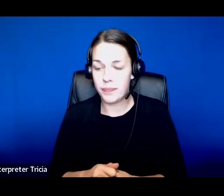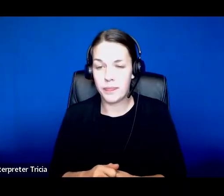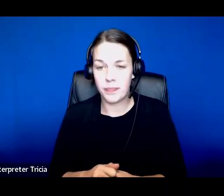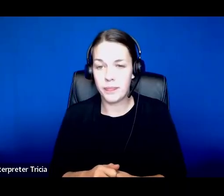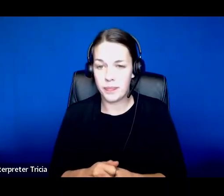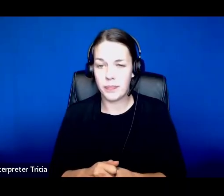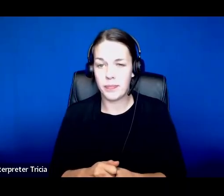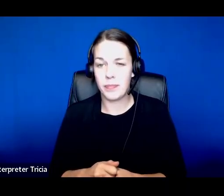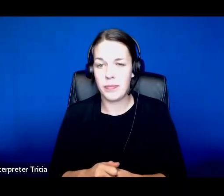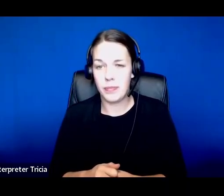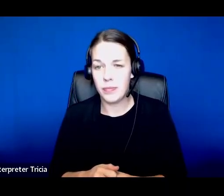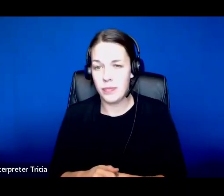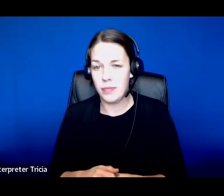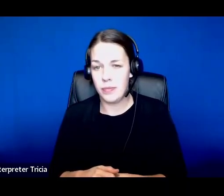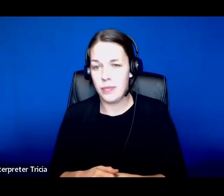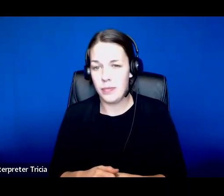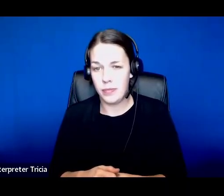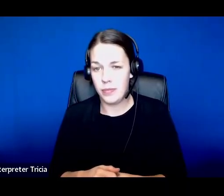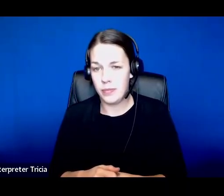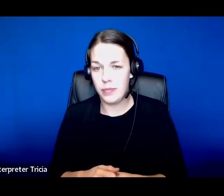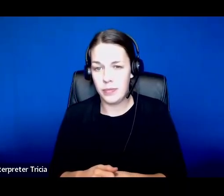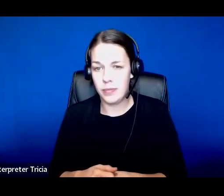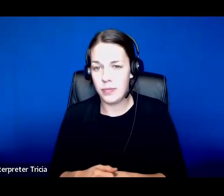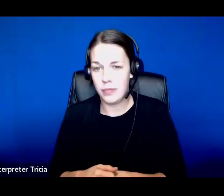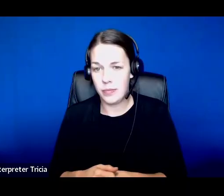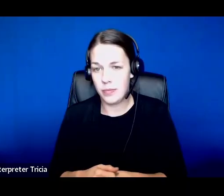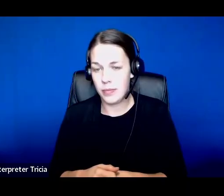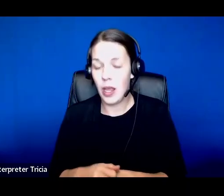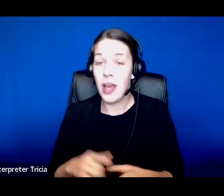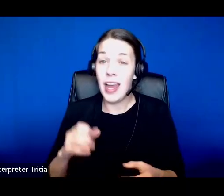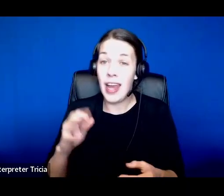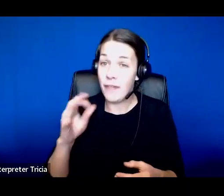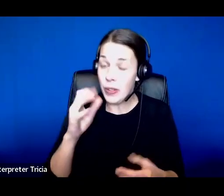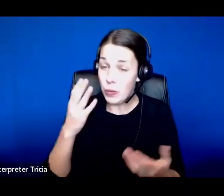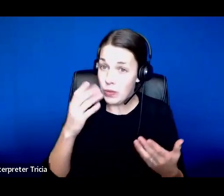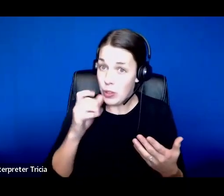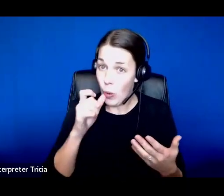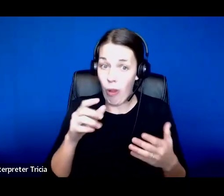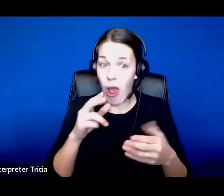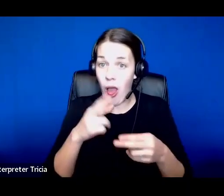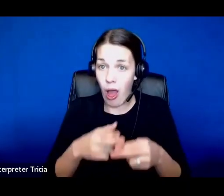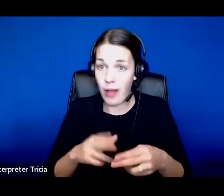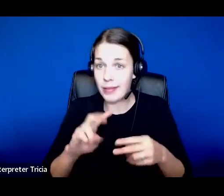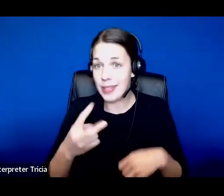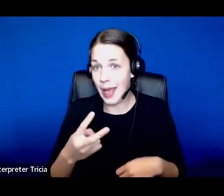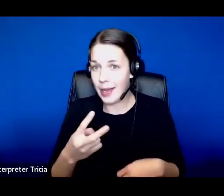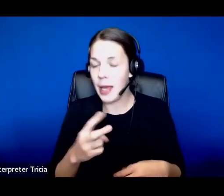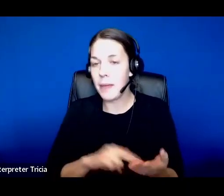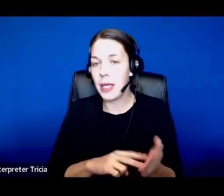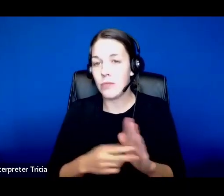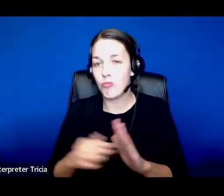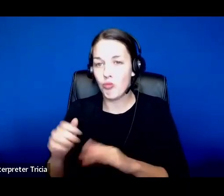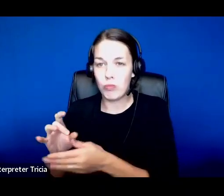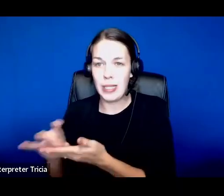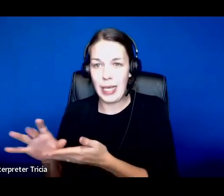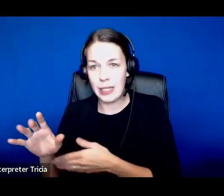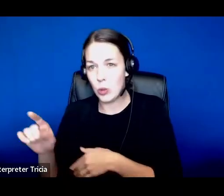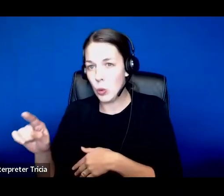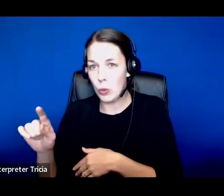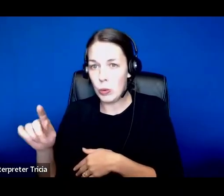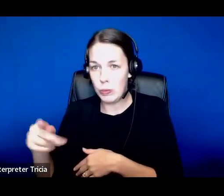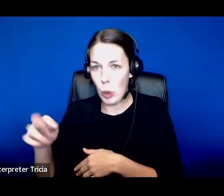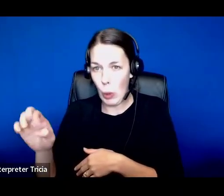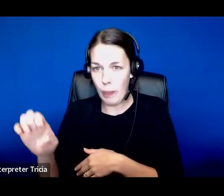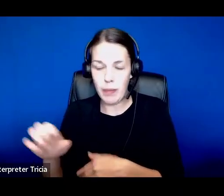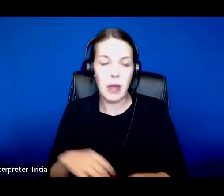It can kick it back into probate. So it's important to, if you want to avoid probate and you have more